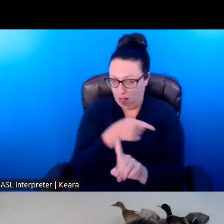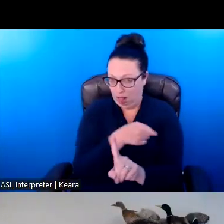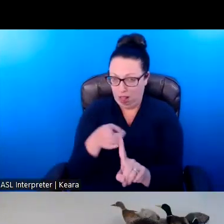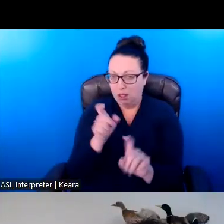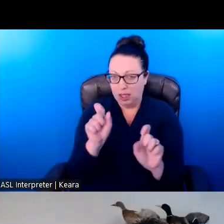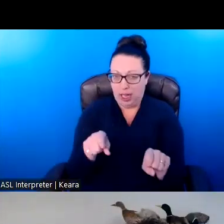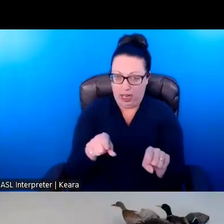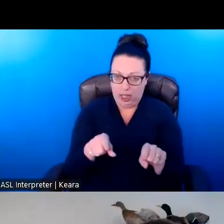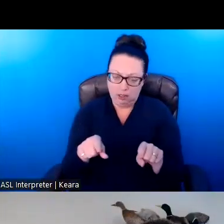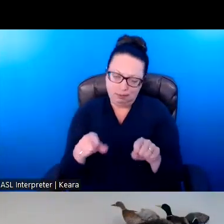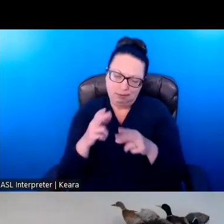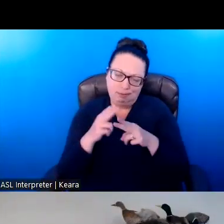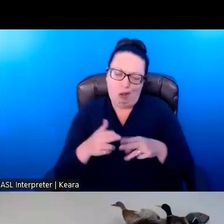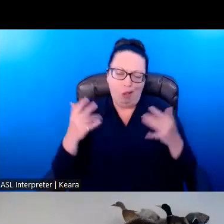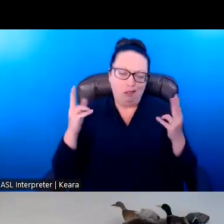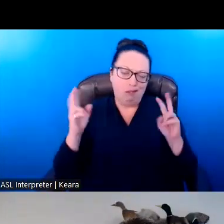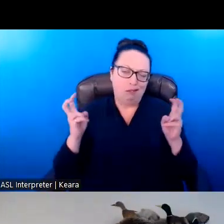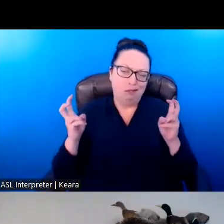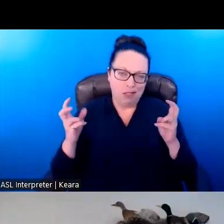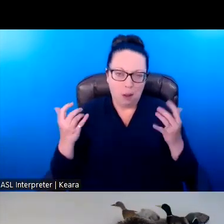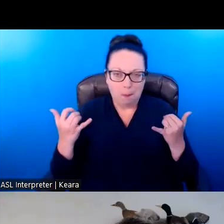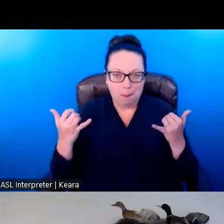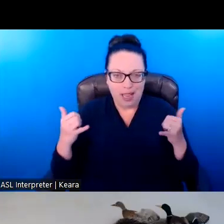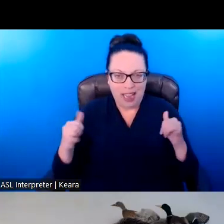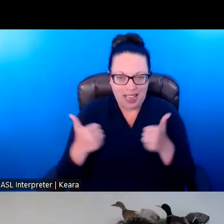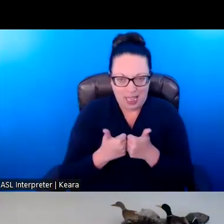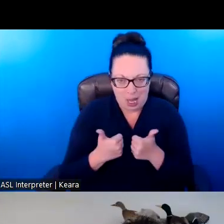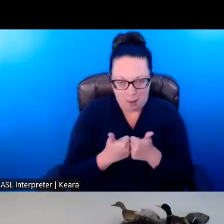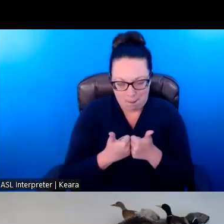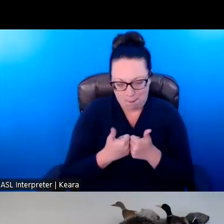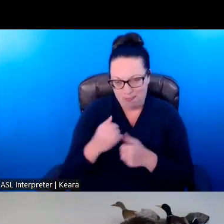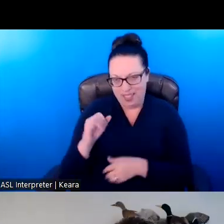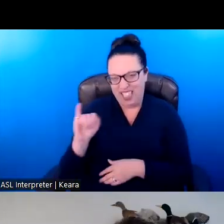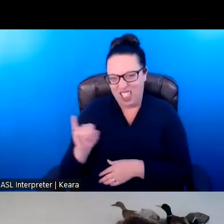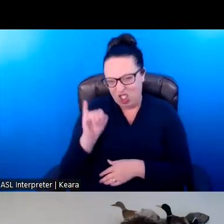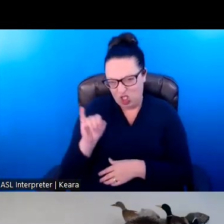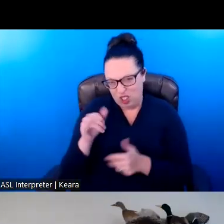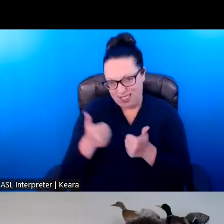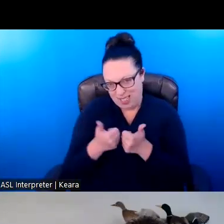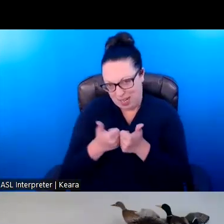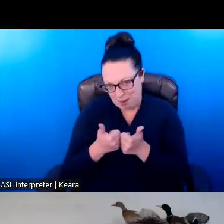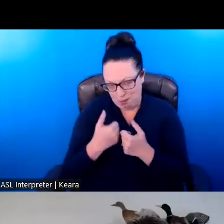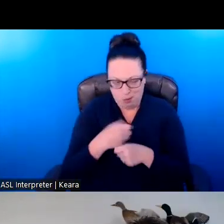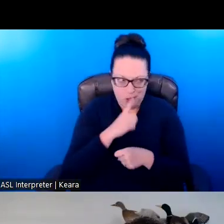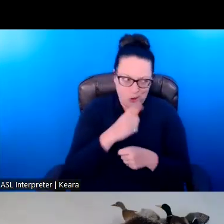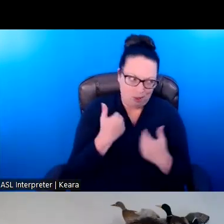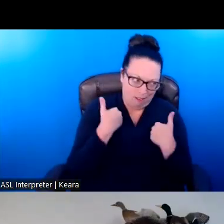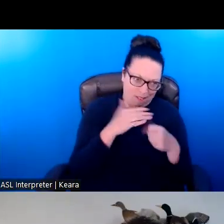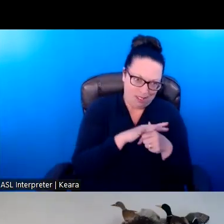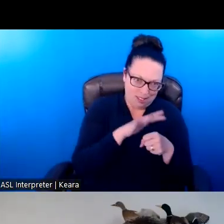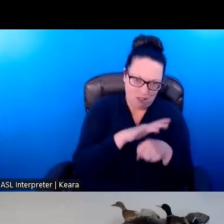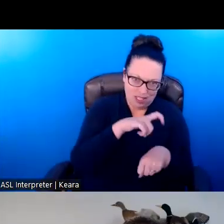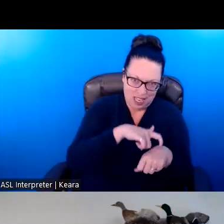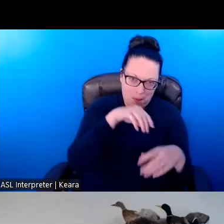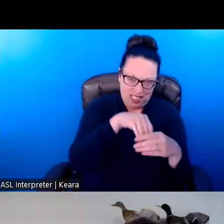call it playing the game. I play the game of an insurance, to make sure I have enough time with this person in the hospital to get a couple